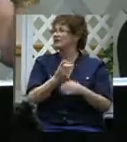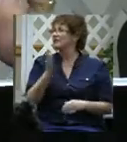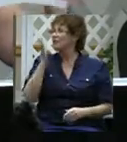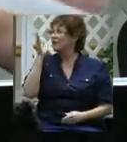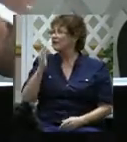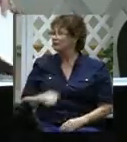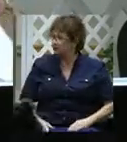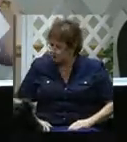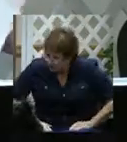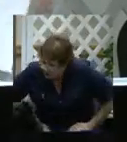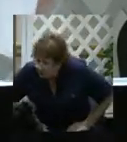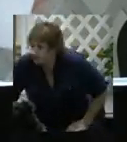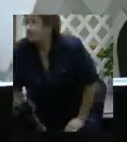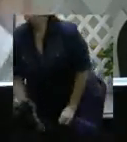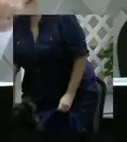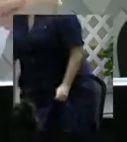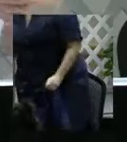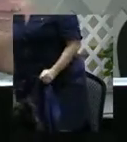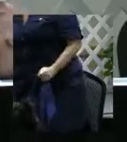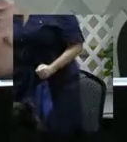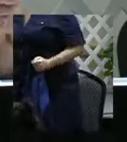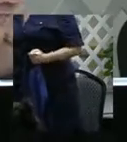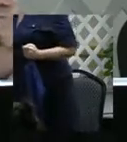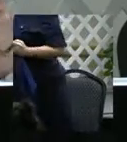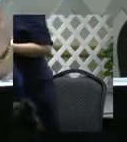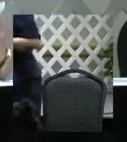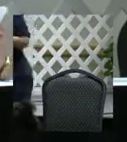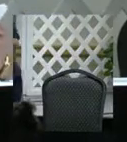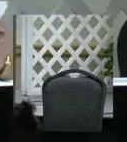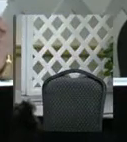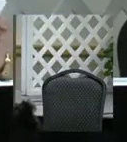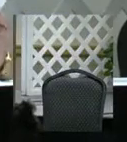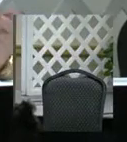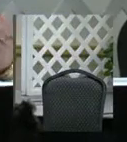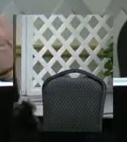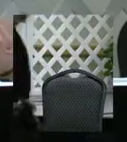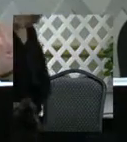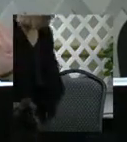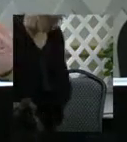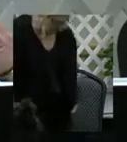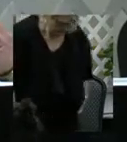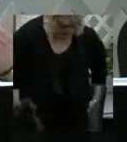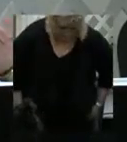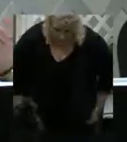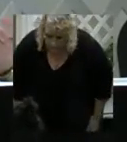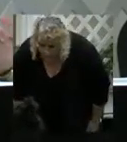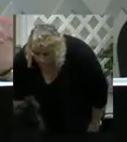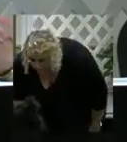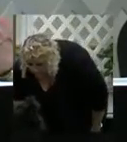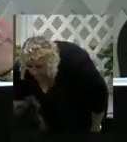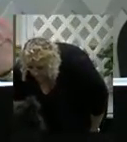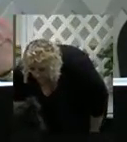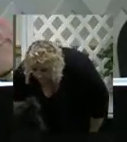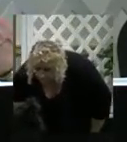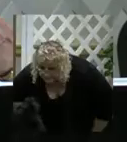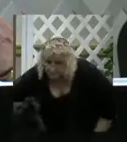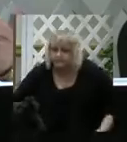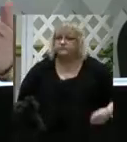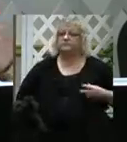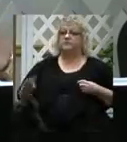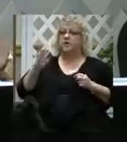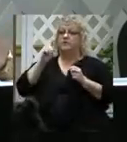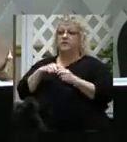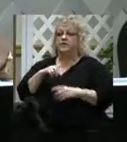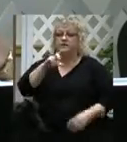future. And now we'll go into exhibit that actually talks about DSHS testing and